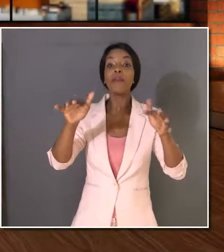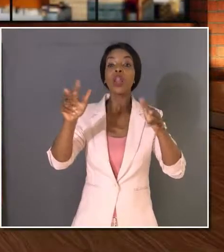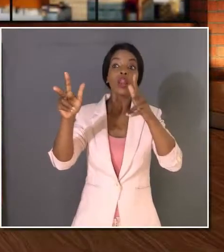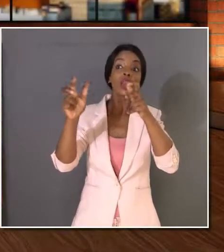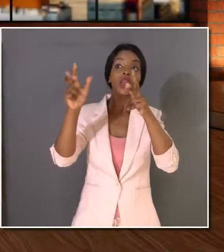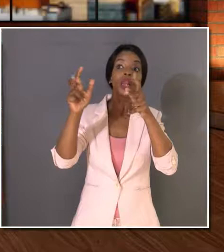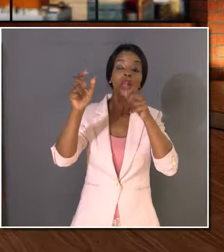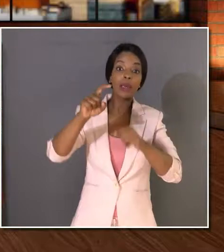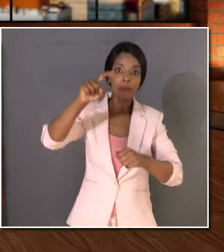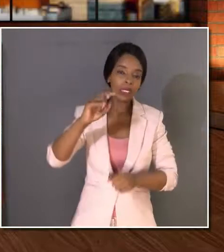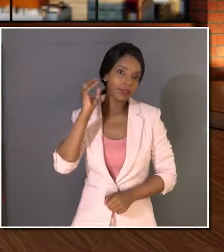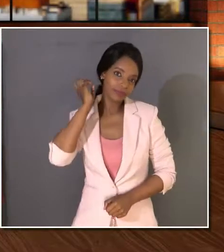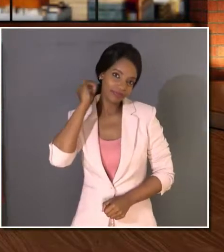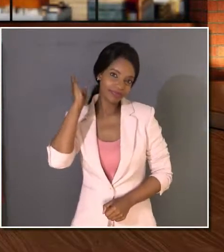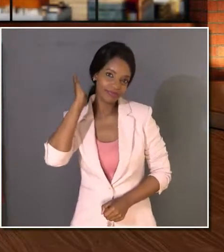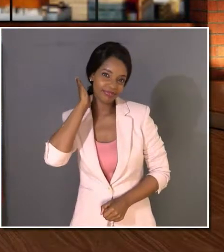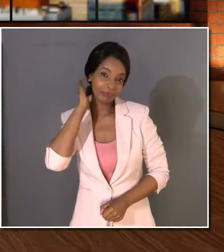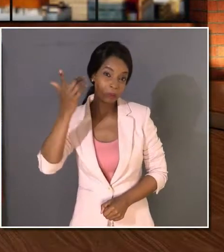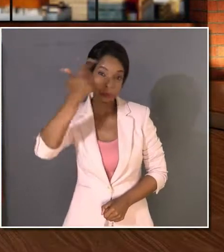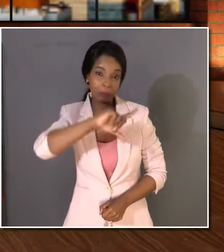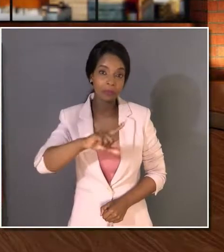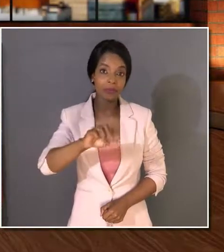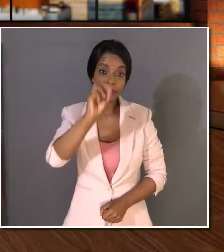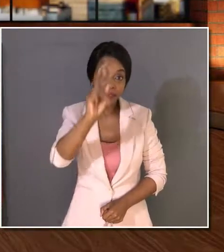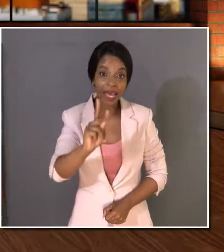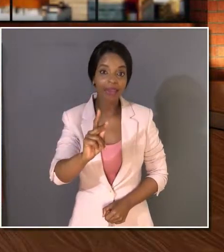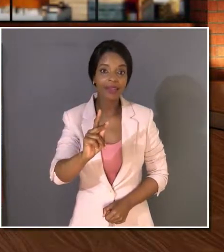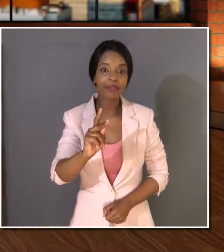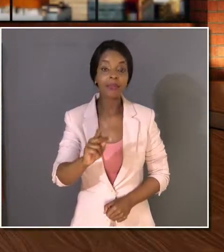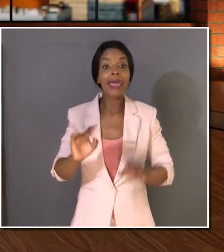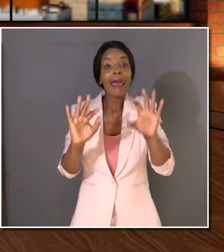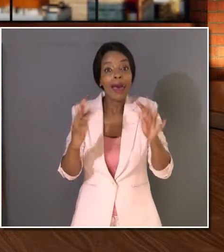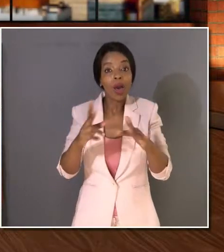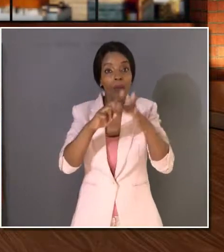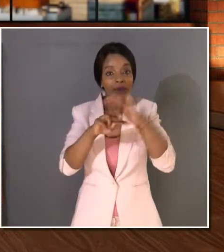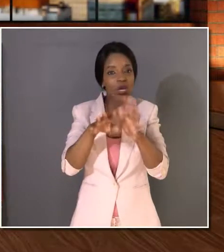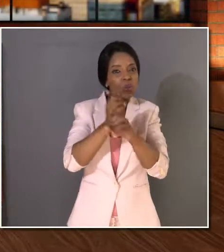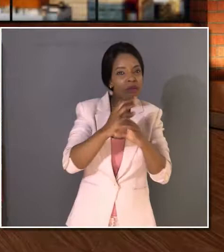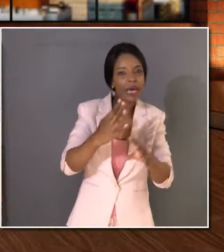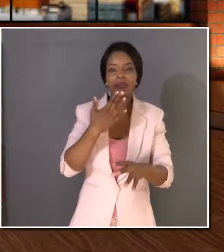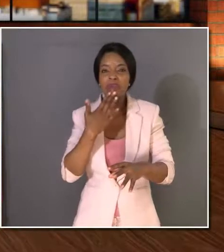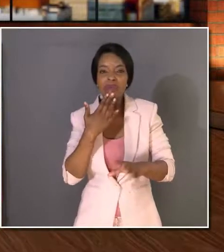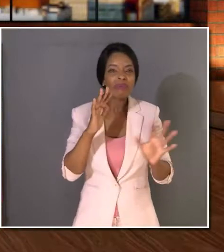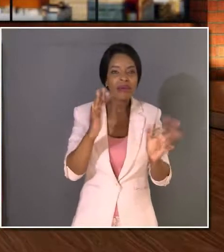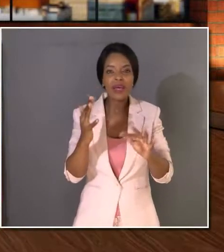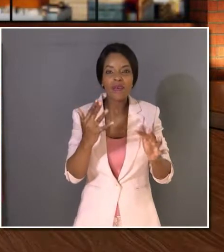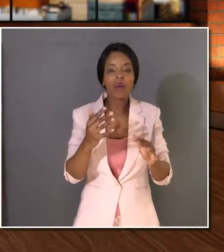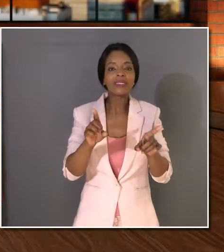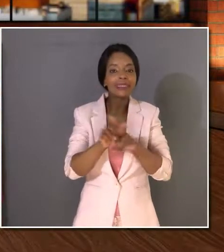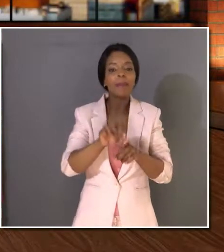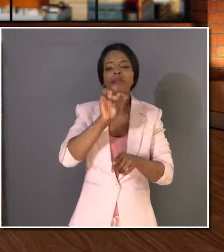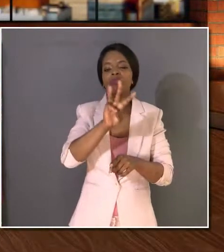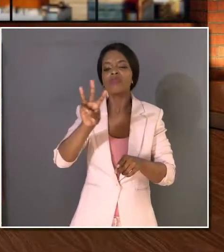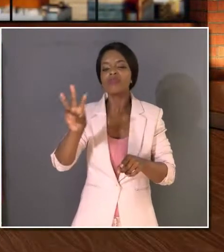order of the videos will be the same order that is displayed in the brochure that was included with your invitation, if you got